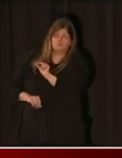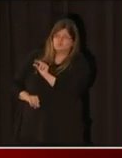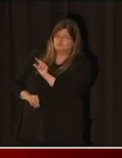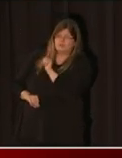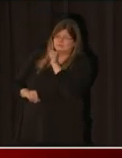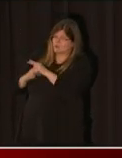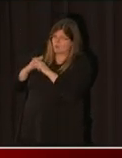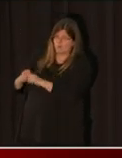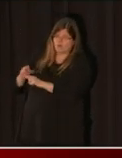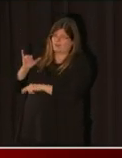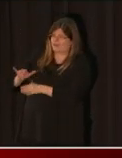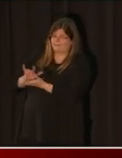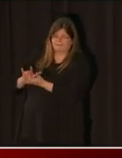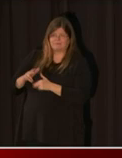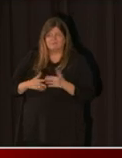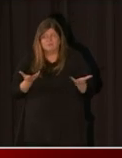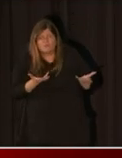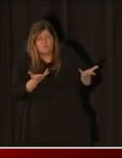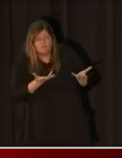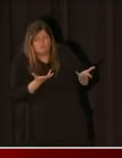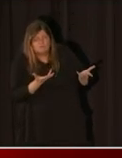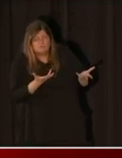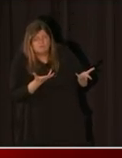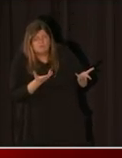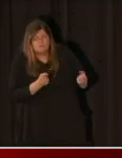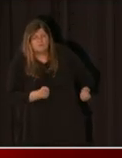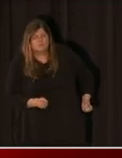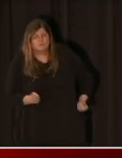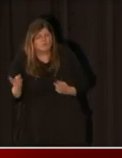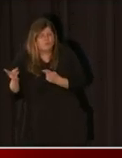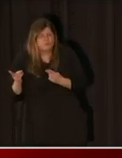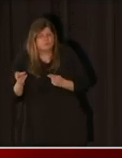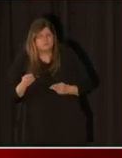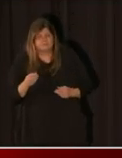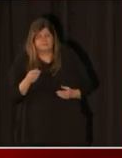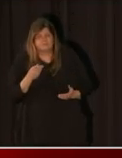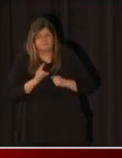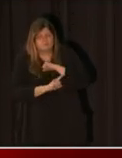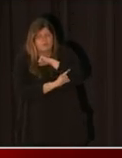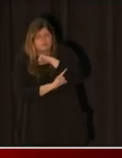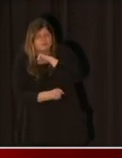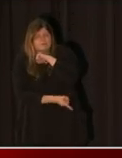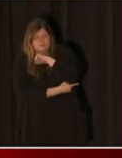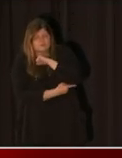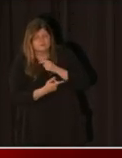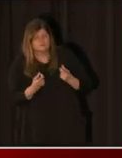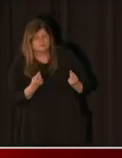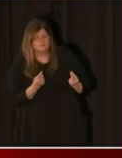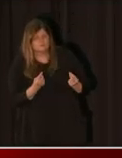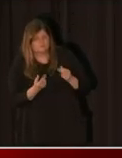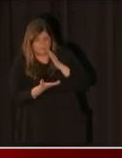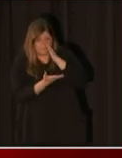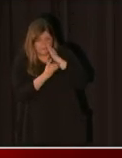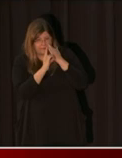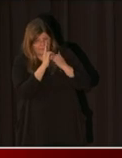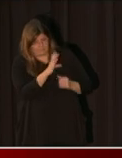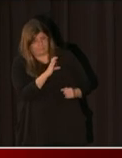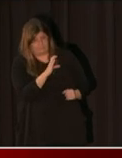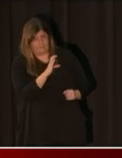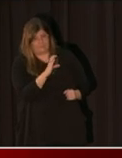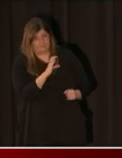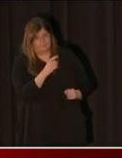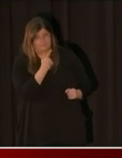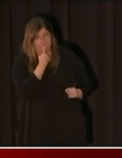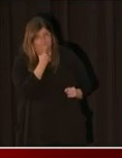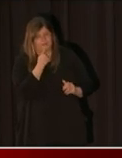the disposal of waste from there? The DC code speaks directly to the way to dispose of waste from anywhere where people are